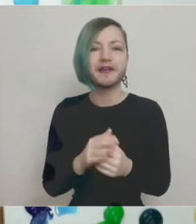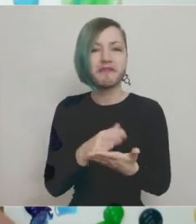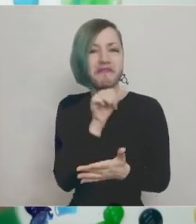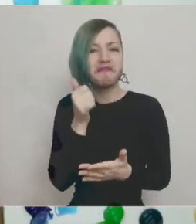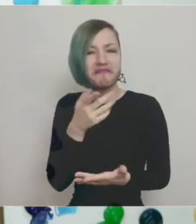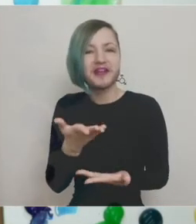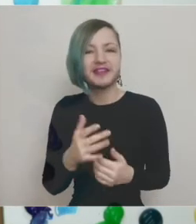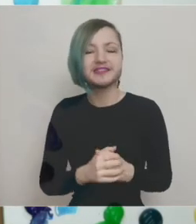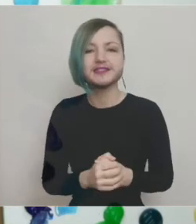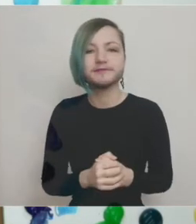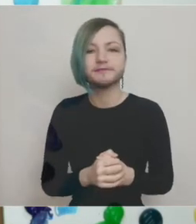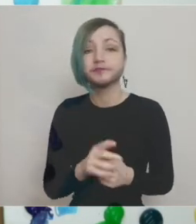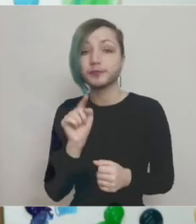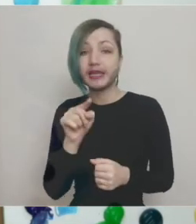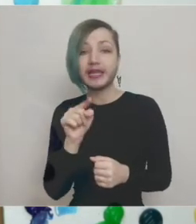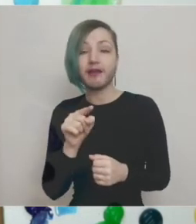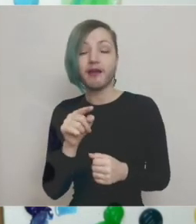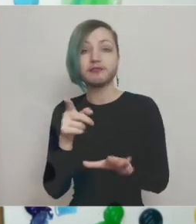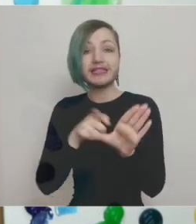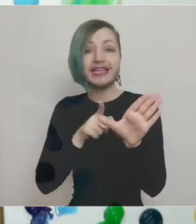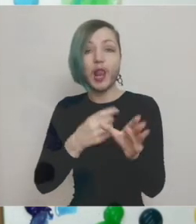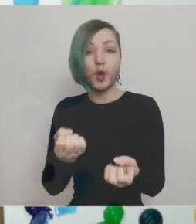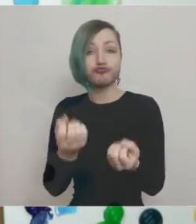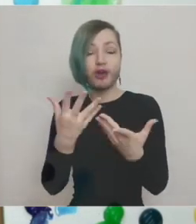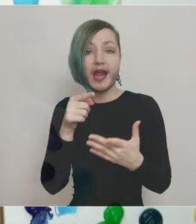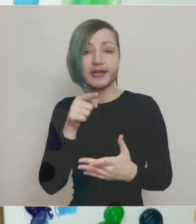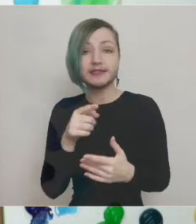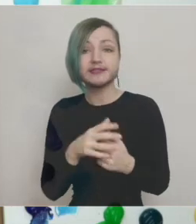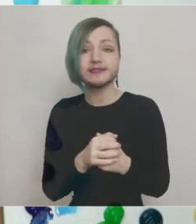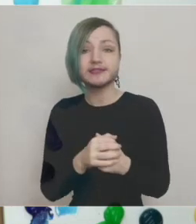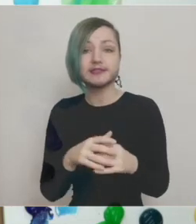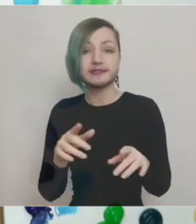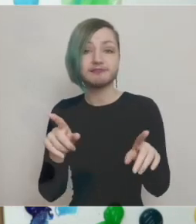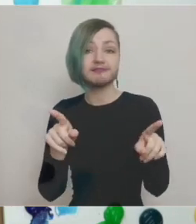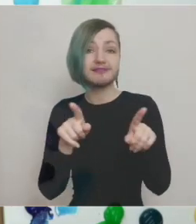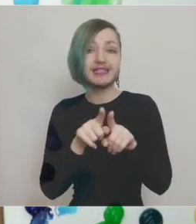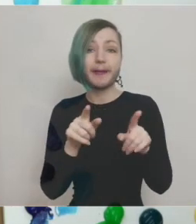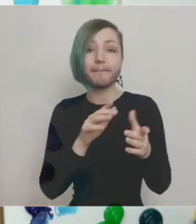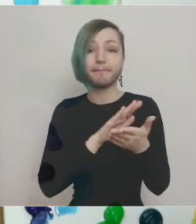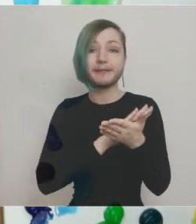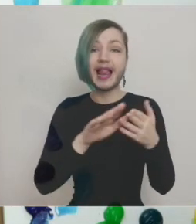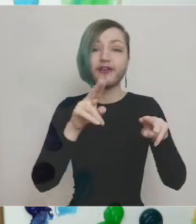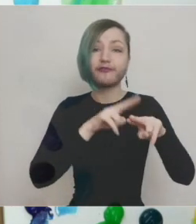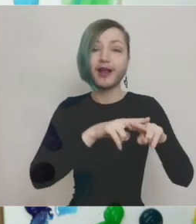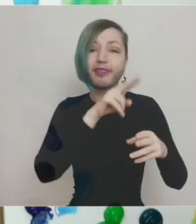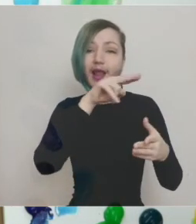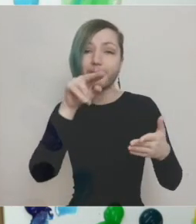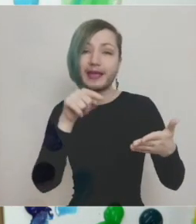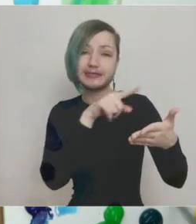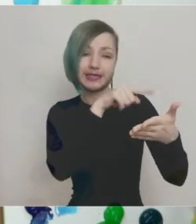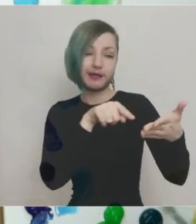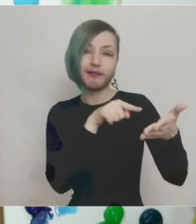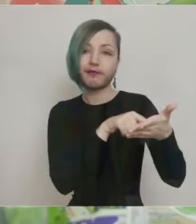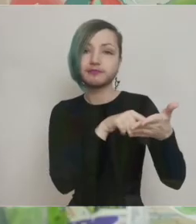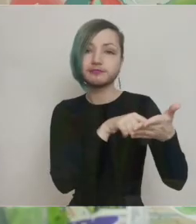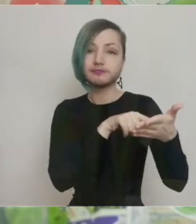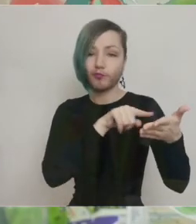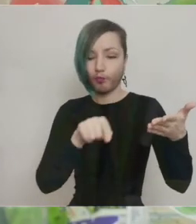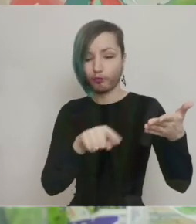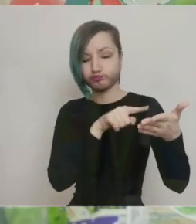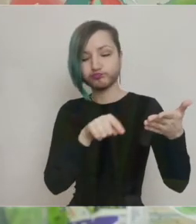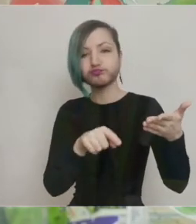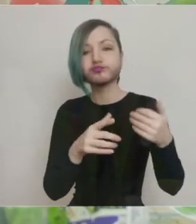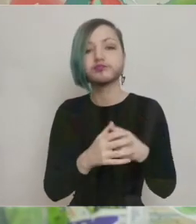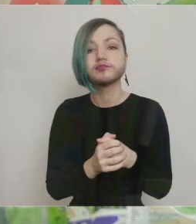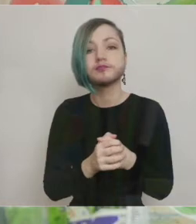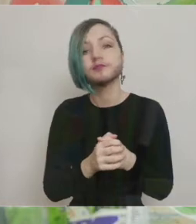in the bright yellow that is in the corner of the painting I was looking at earlier. And if you want